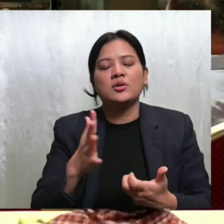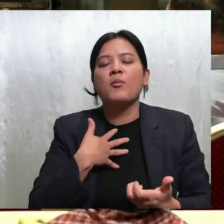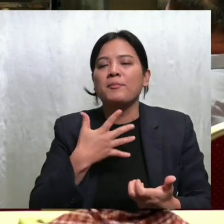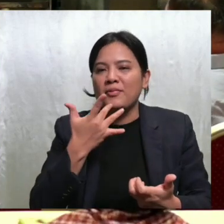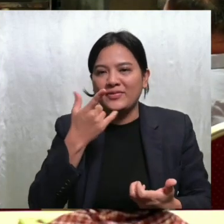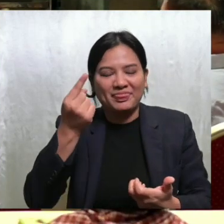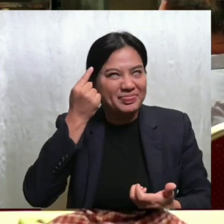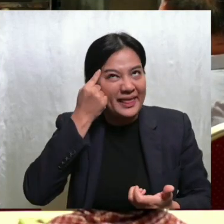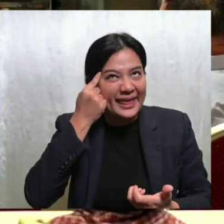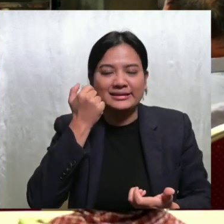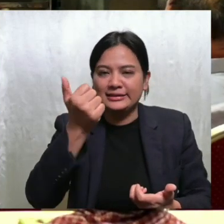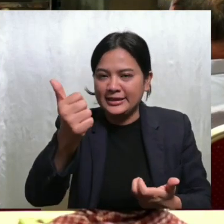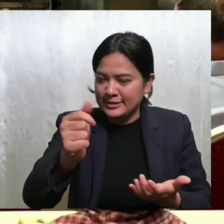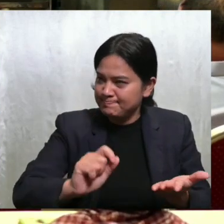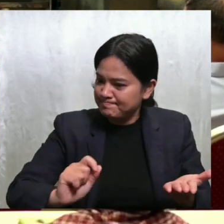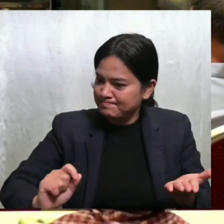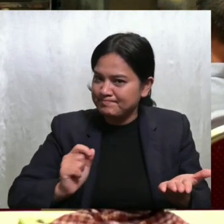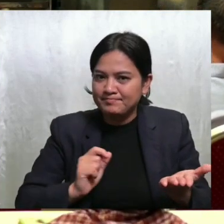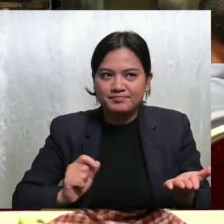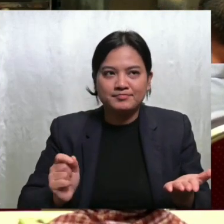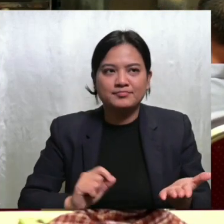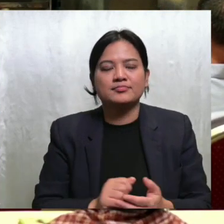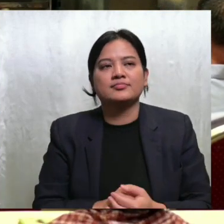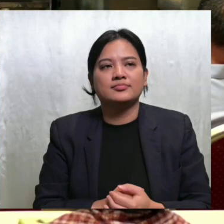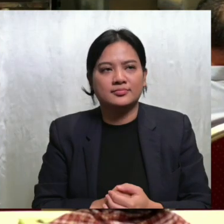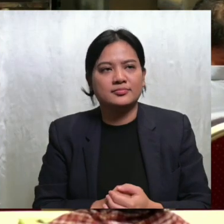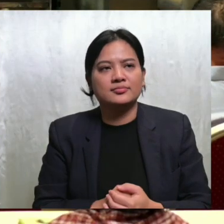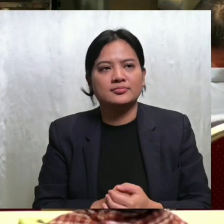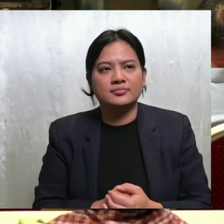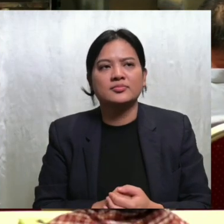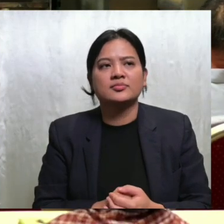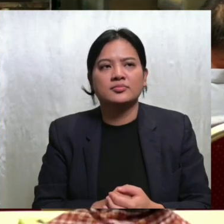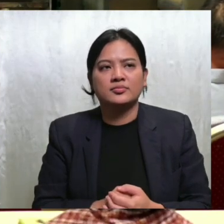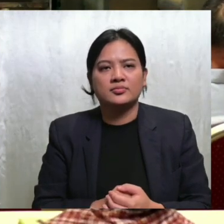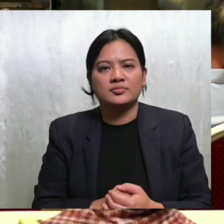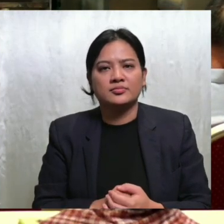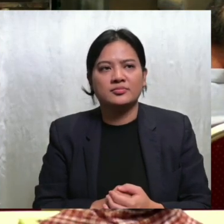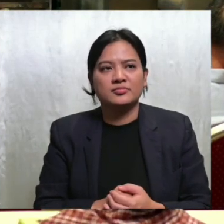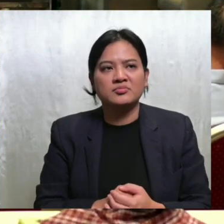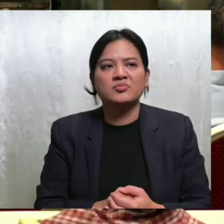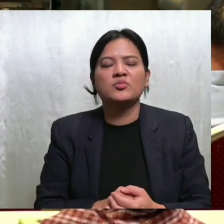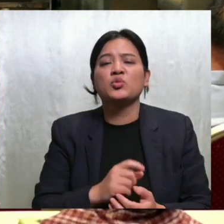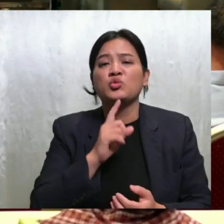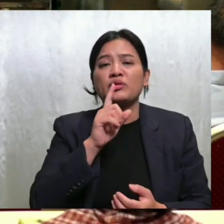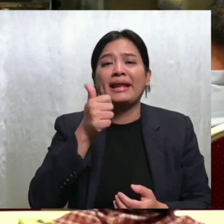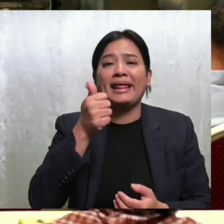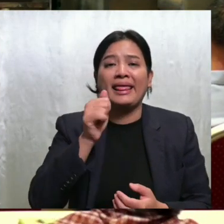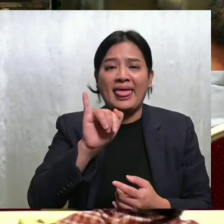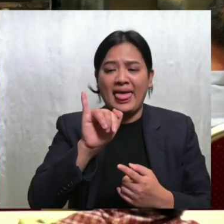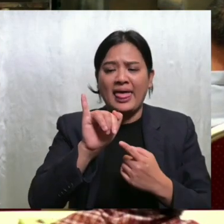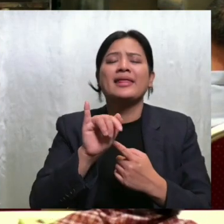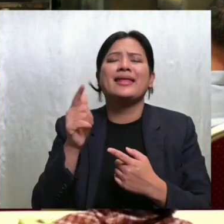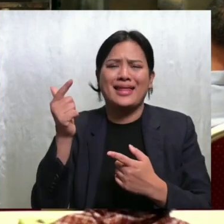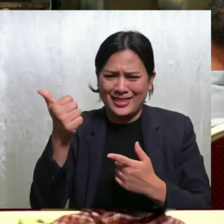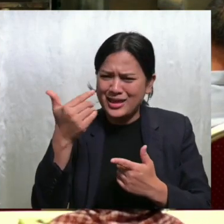shameless plug is because, look, AI is another tool in education. It's something we're exploring with the same caution,